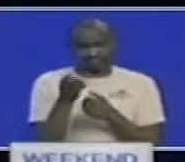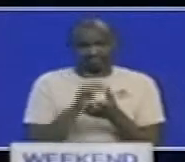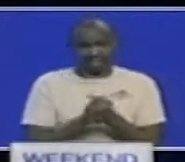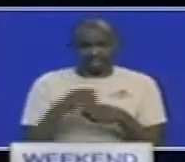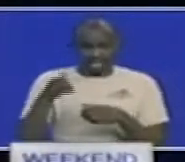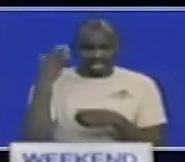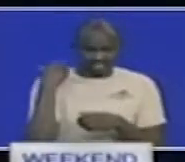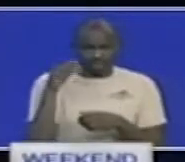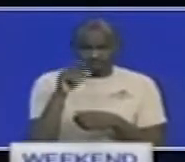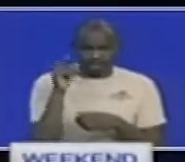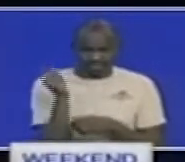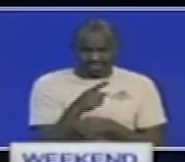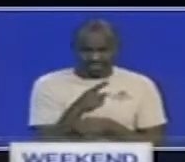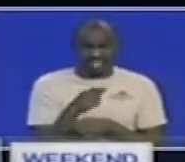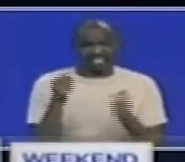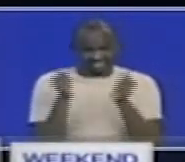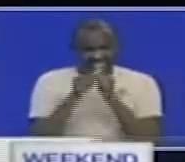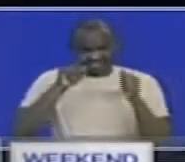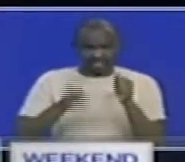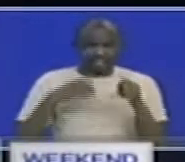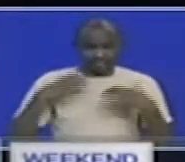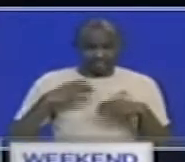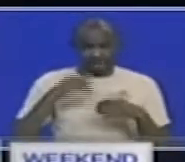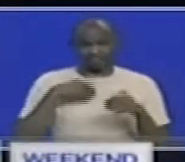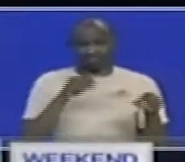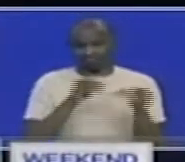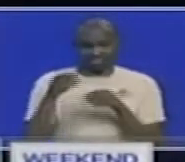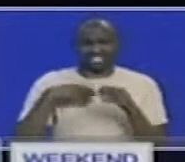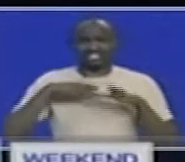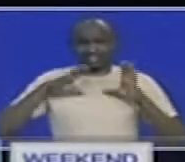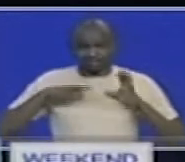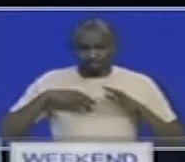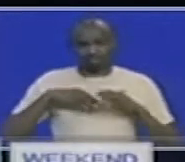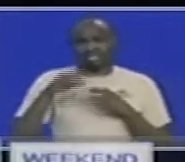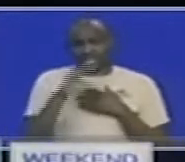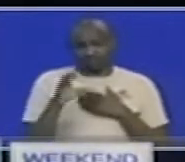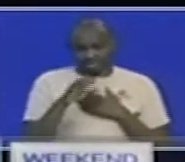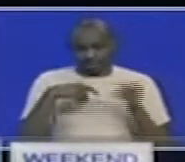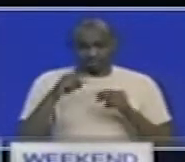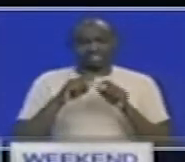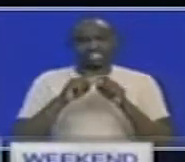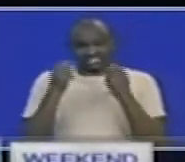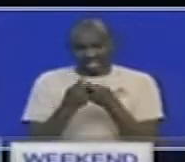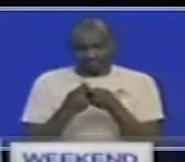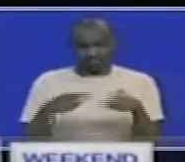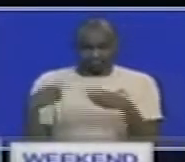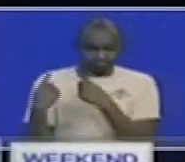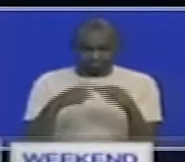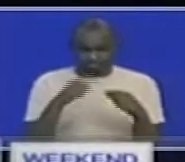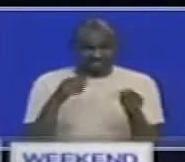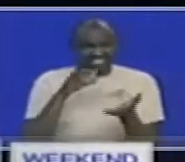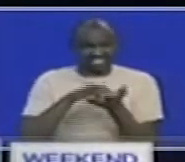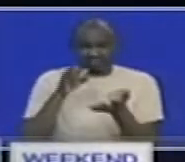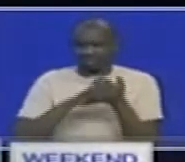Now, in the last 1 month, 10,000 people have been displaced in Samburu County following tribal clashes. The situation